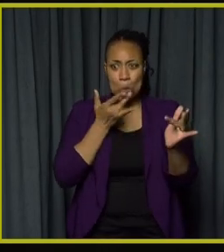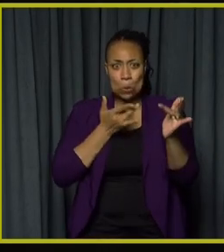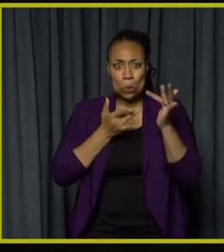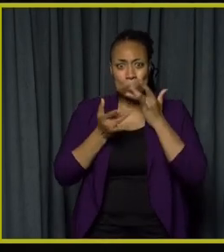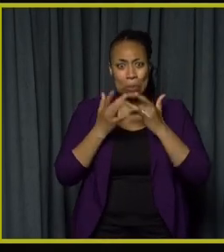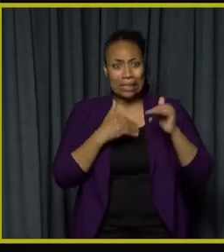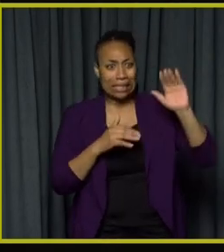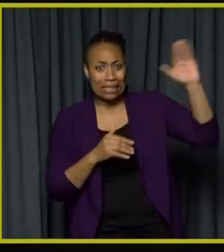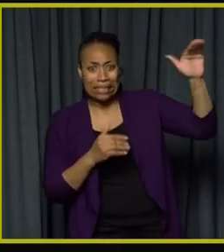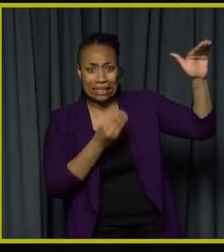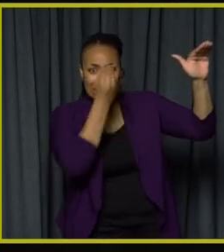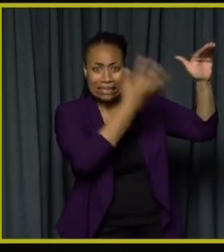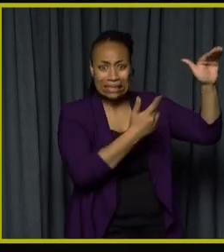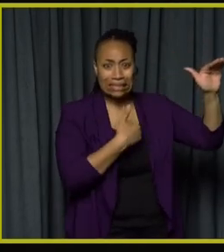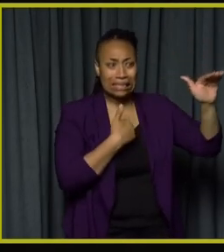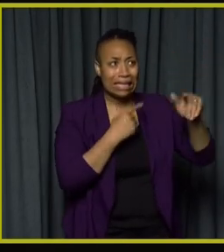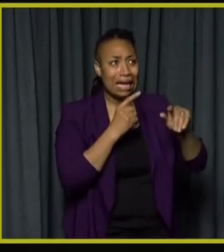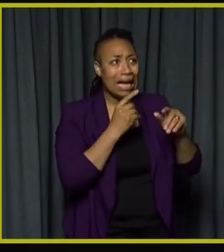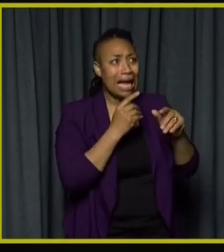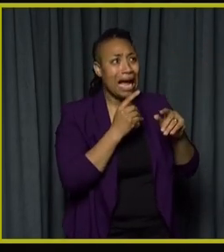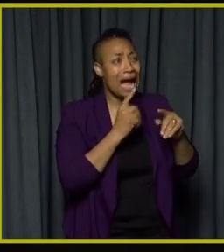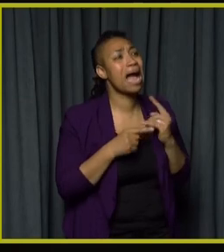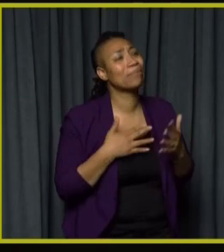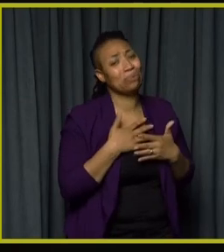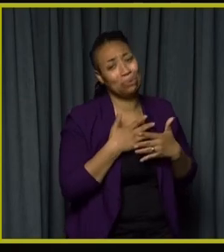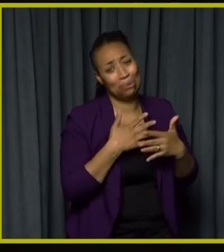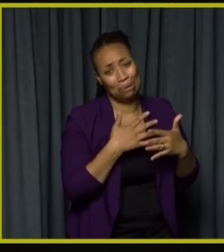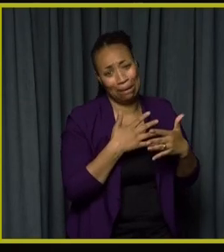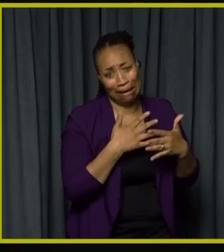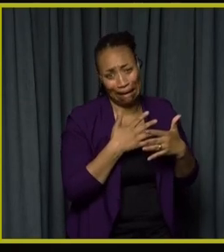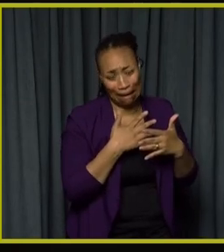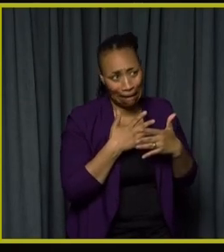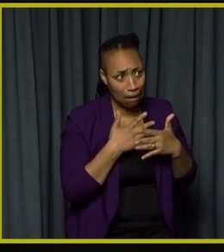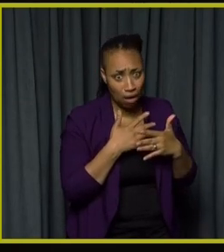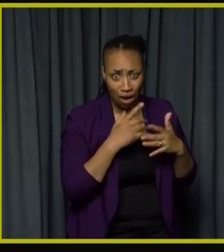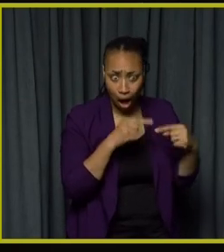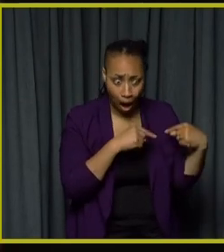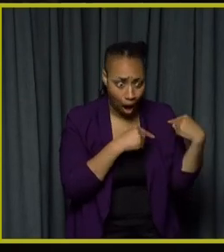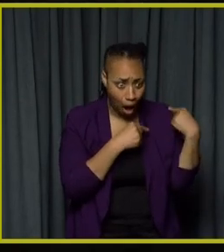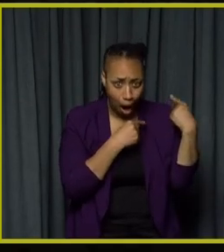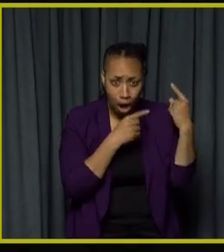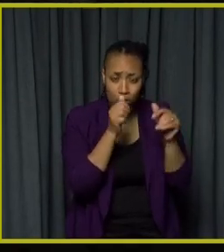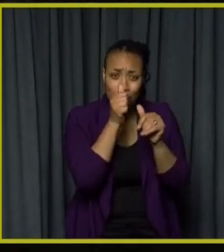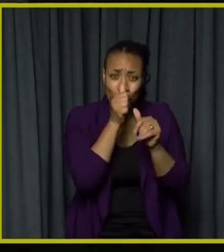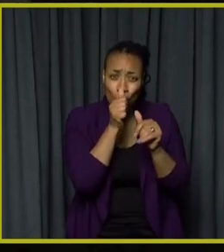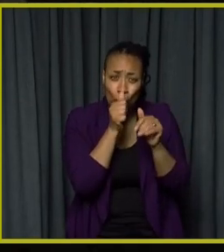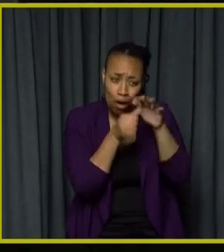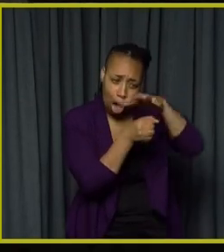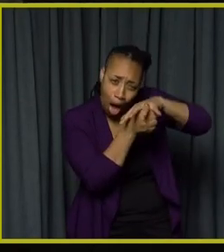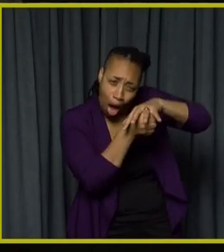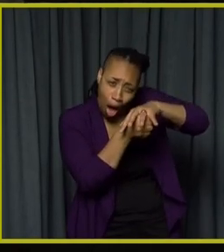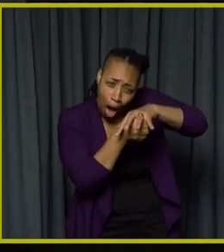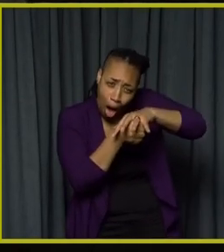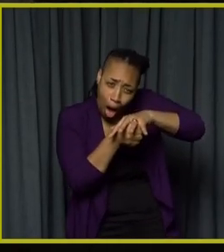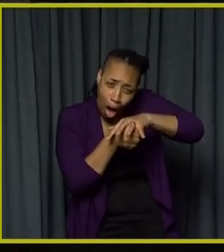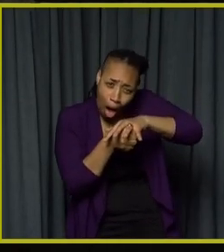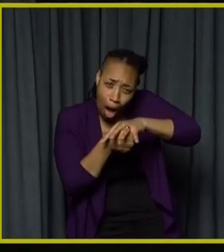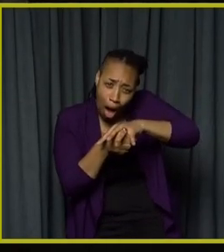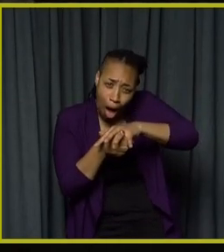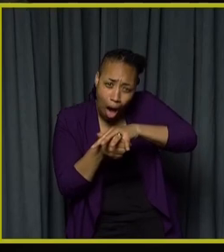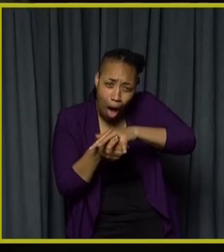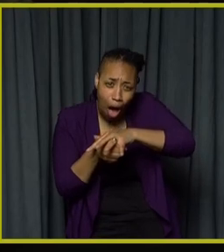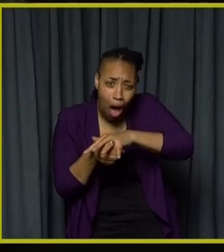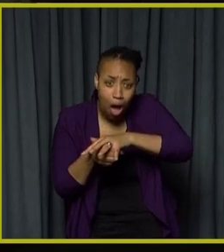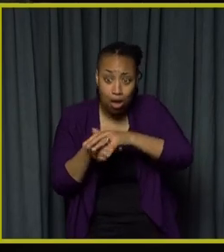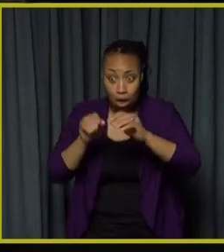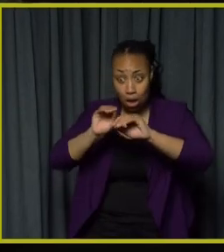breathe, far too long. This nation has refused to hear them. And now the COVID crisis has